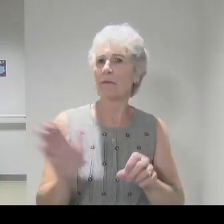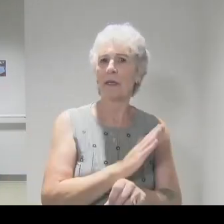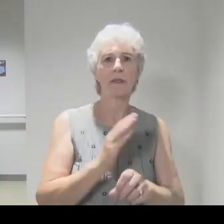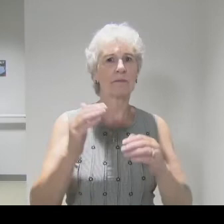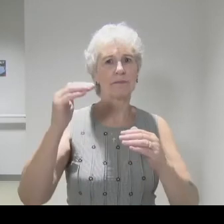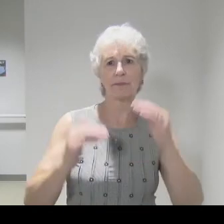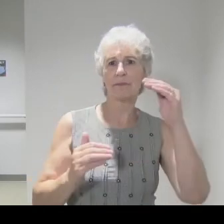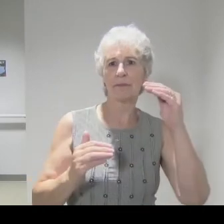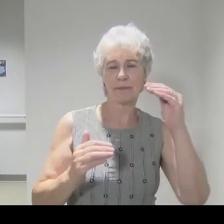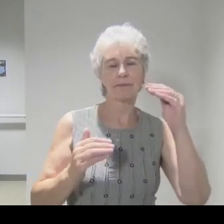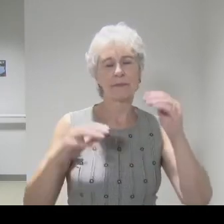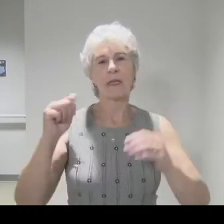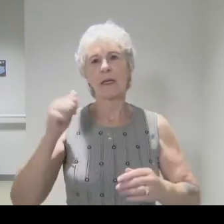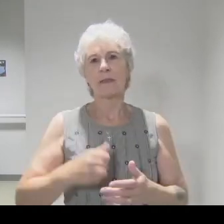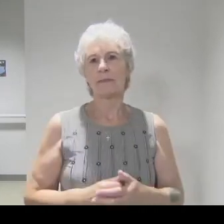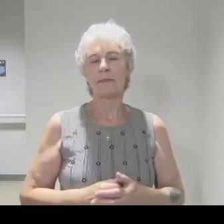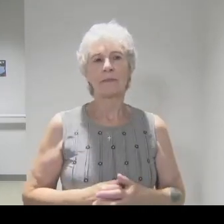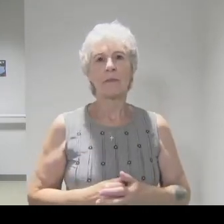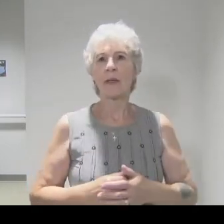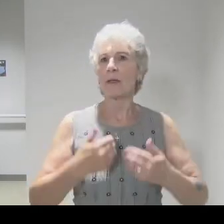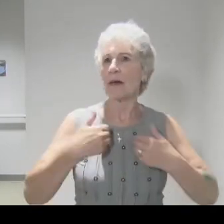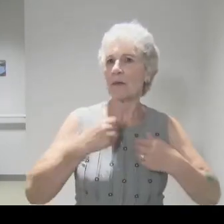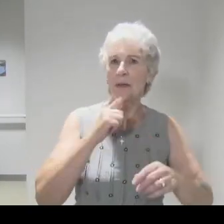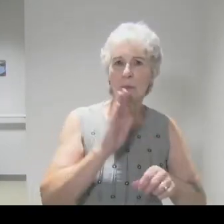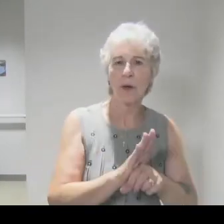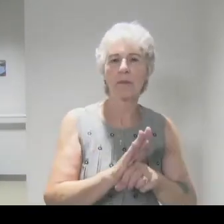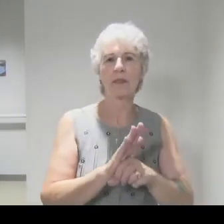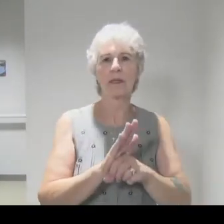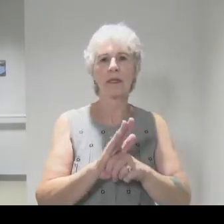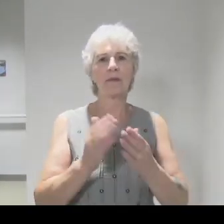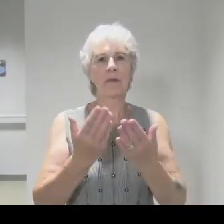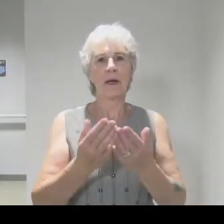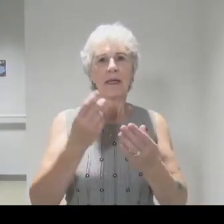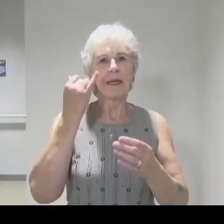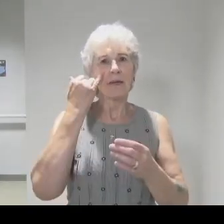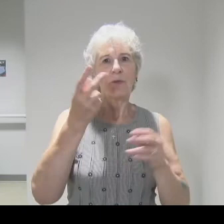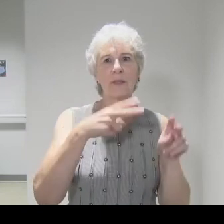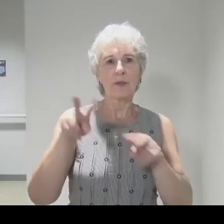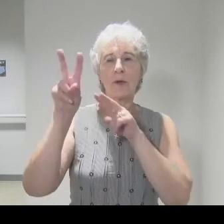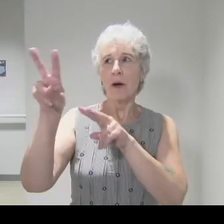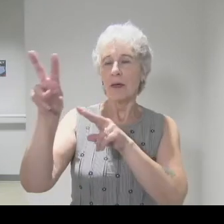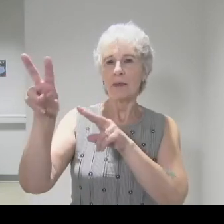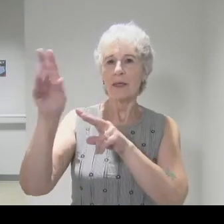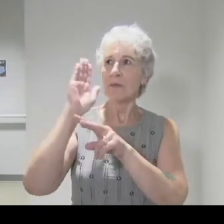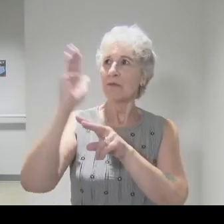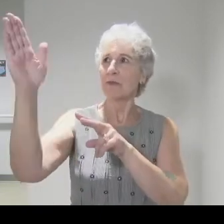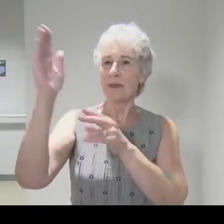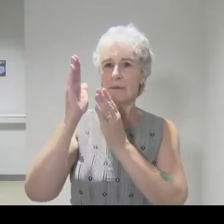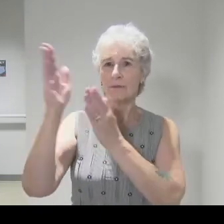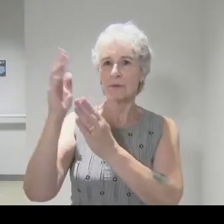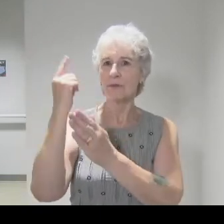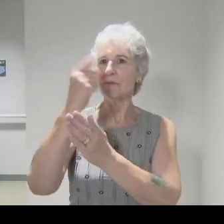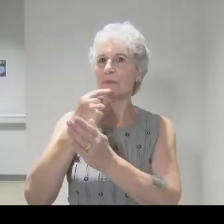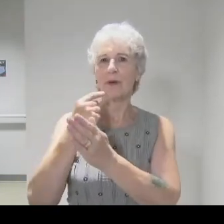inequities, and yet we have the promise in Scripture that if we turn our eyes upon Jesus, look full in his wonderful